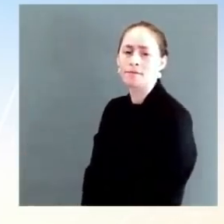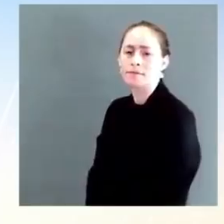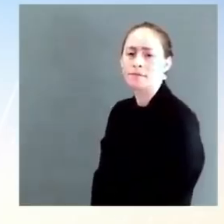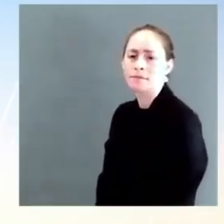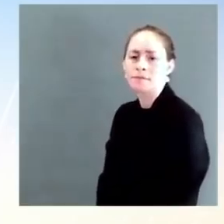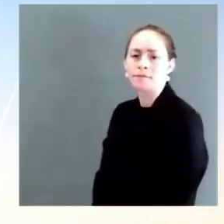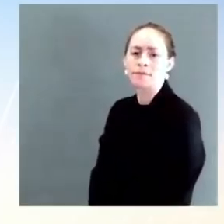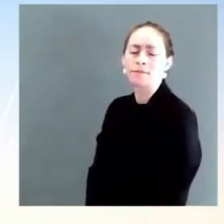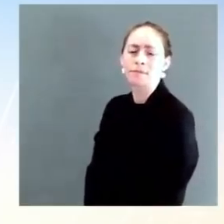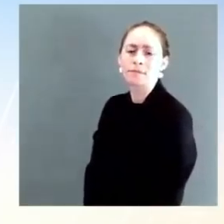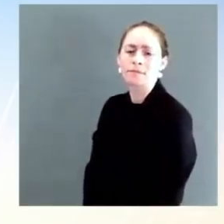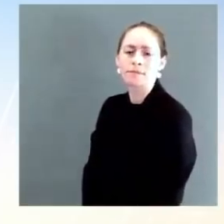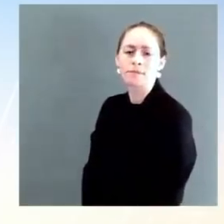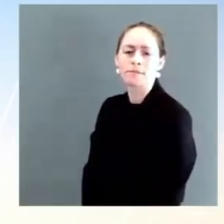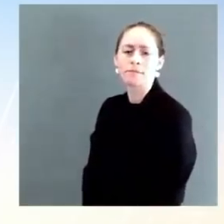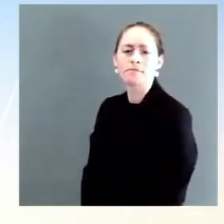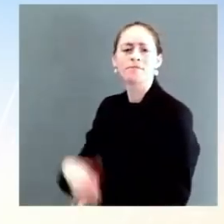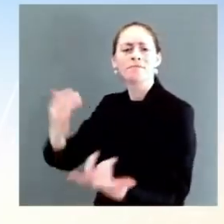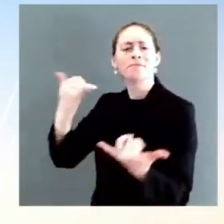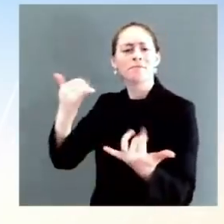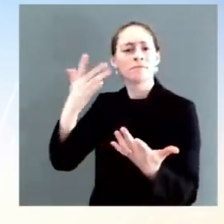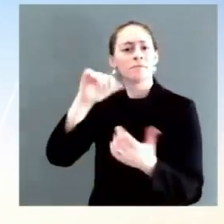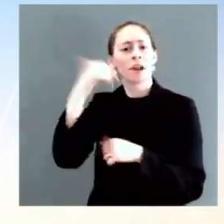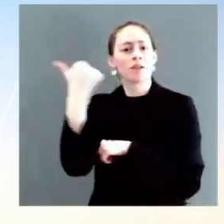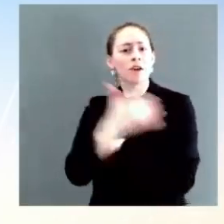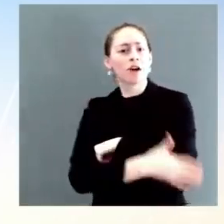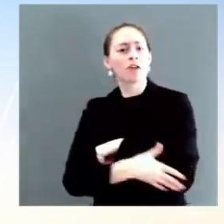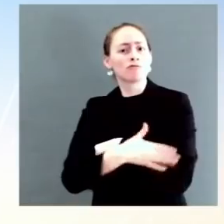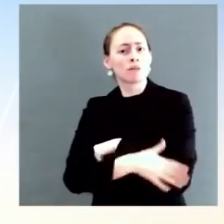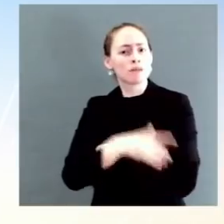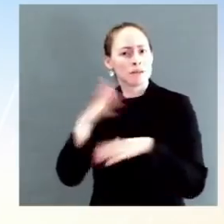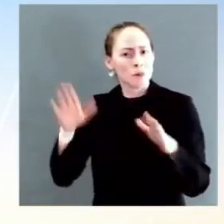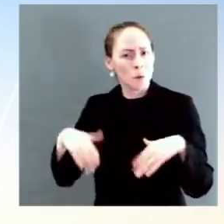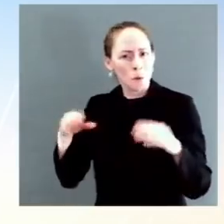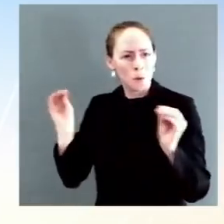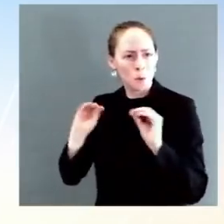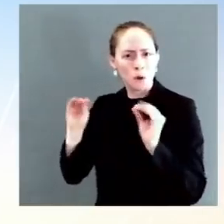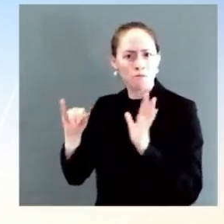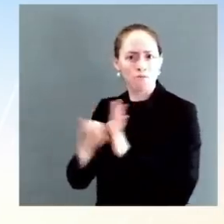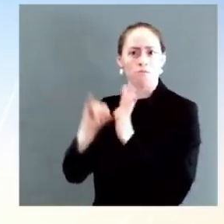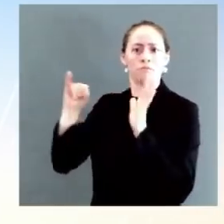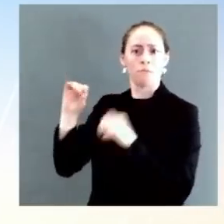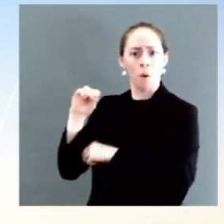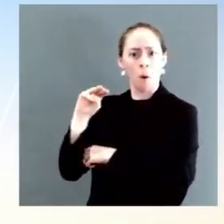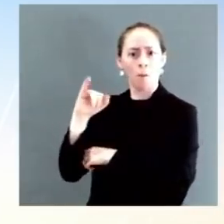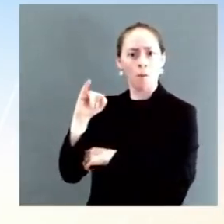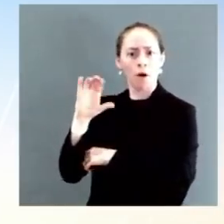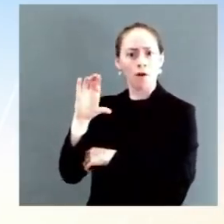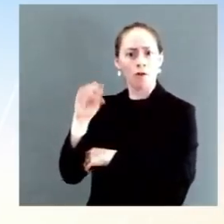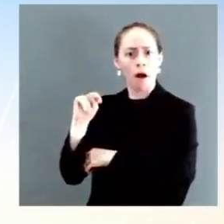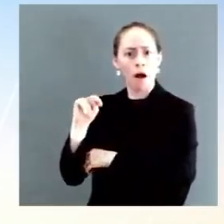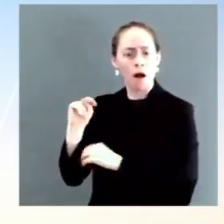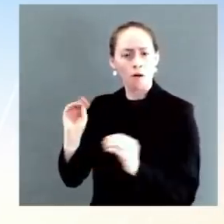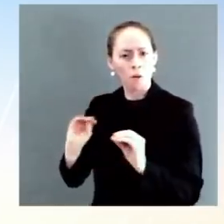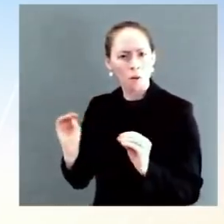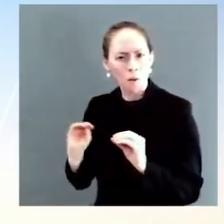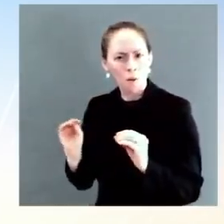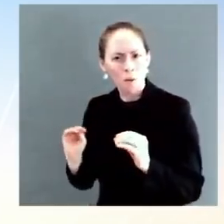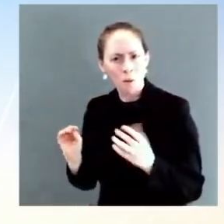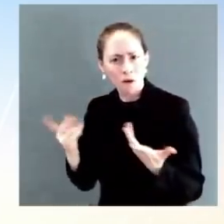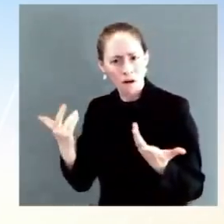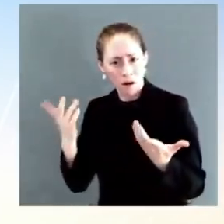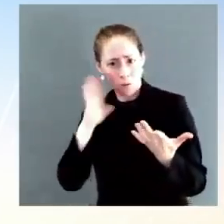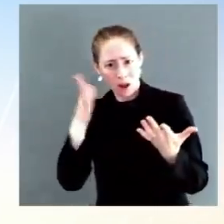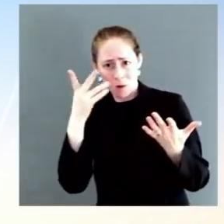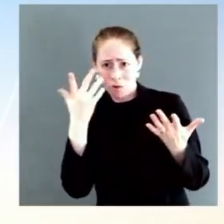the decision on whether you want to lift the travel ban? Again, we're going to continue to assess what steps need to be taken to protect the American people. This was